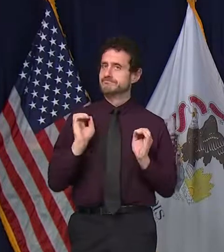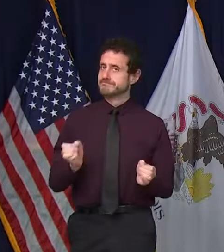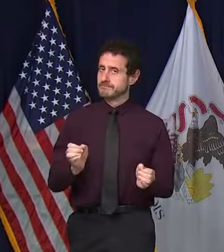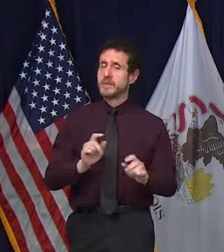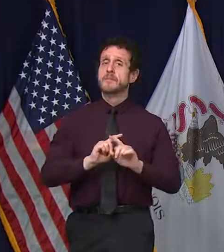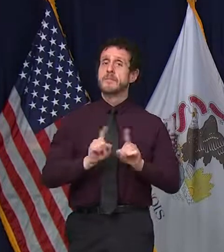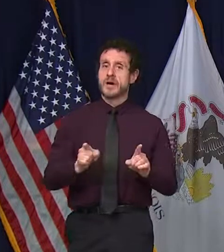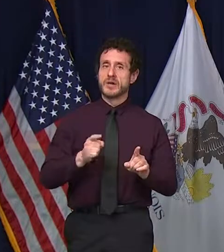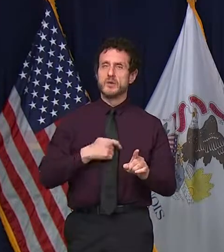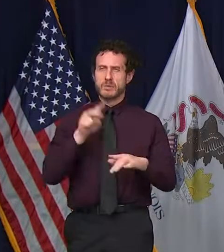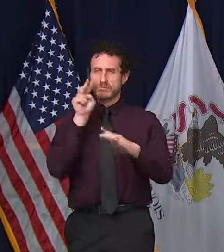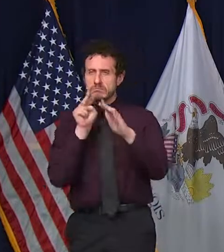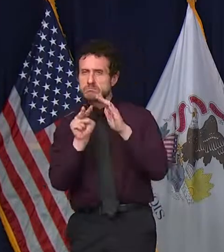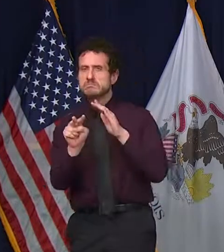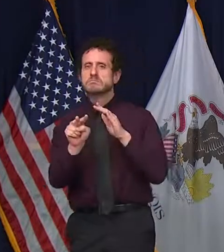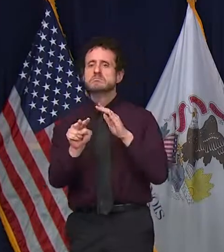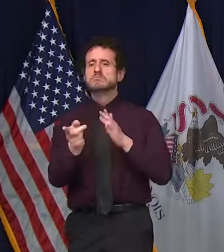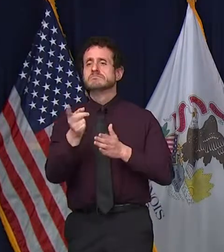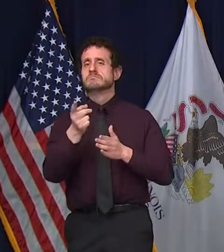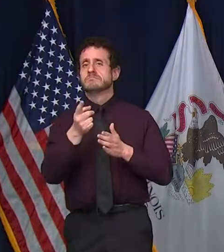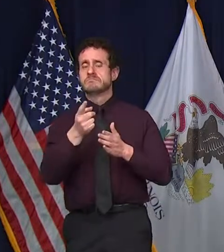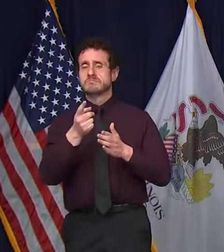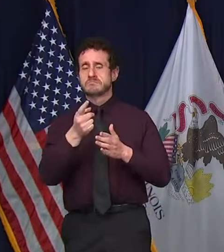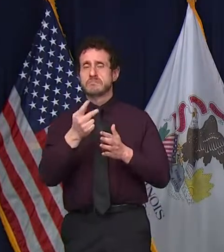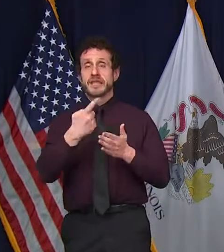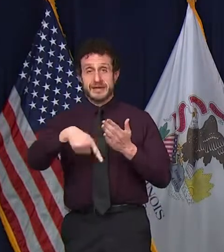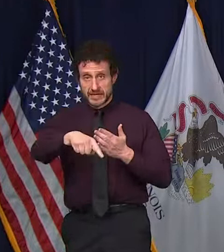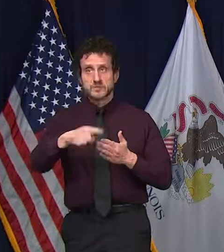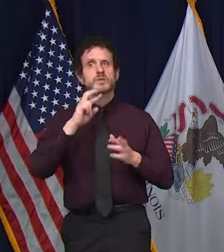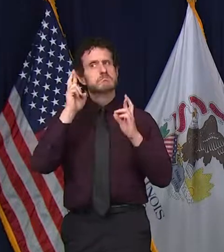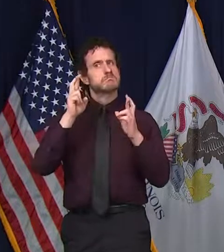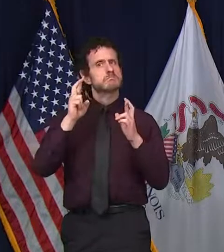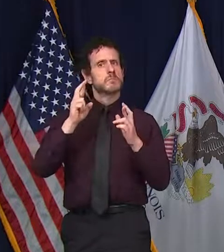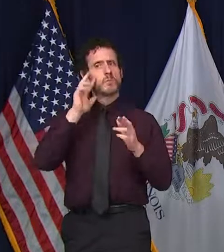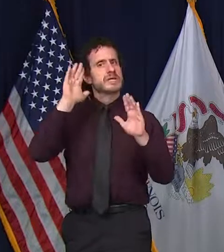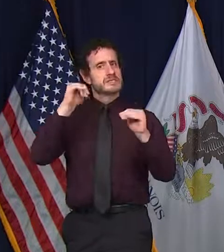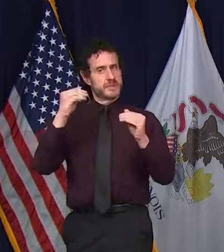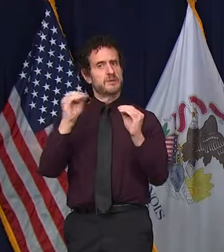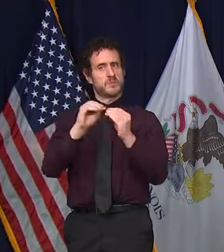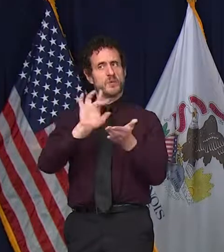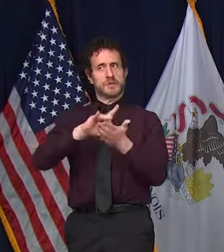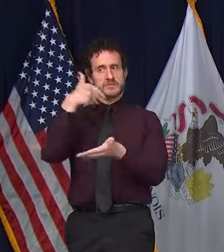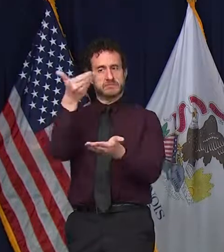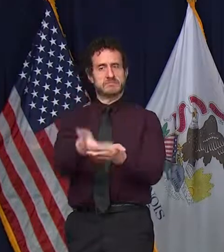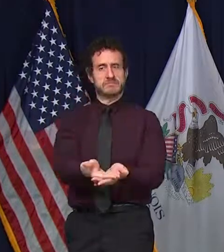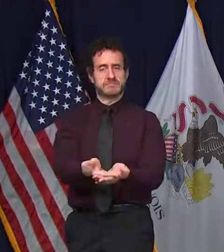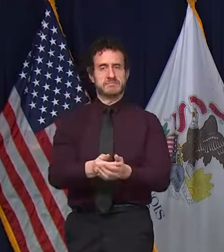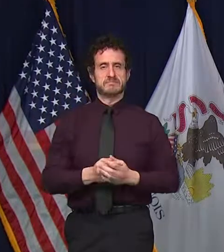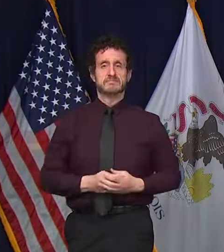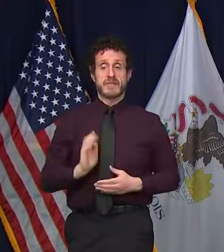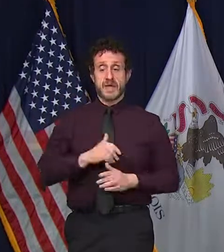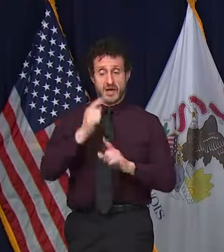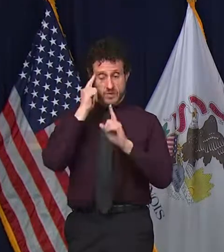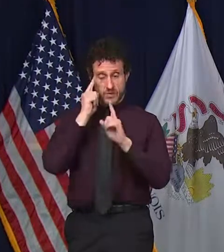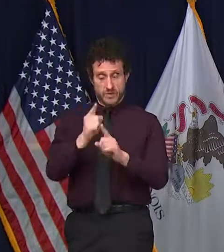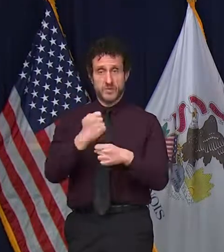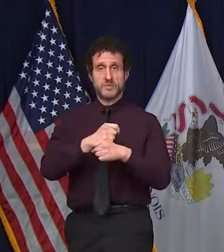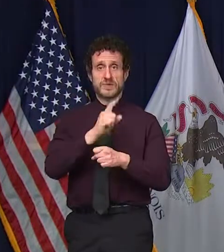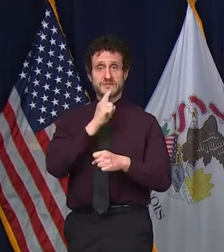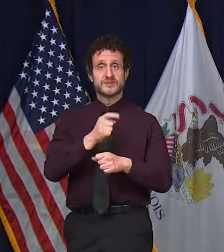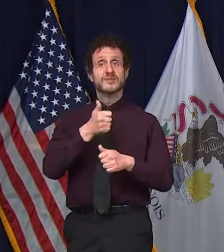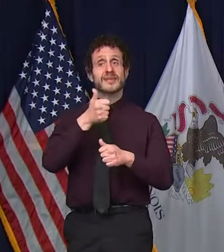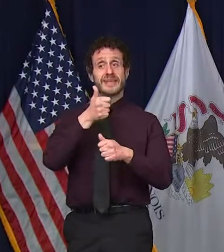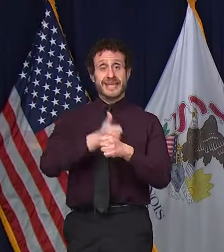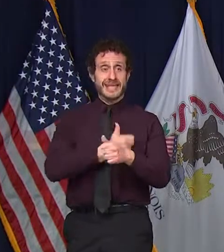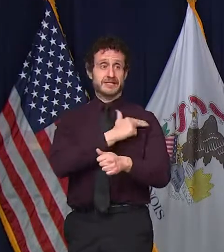are expecting additional shipment next week. It is our intention to make sure that every